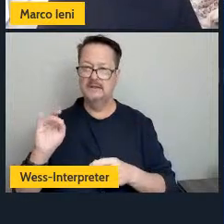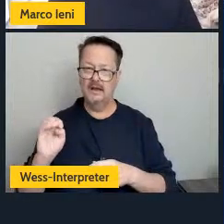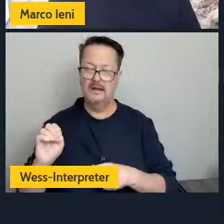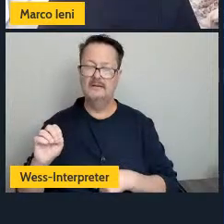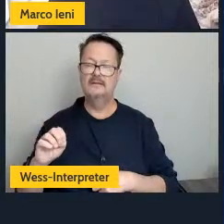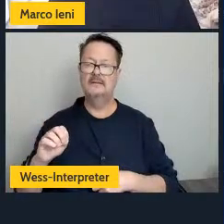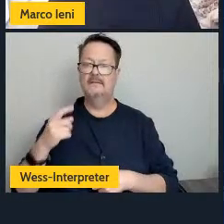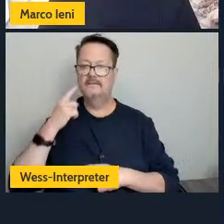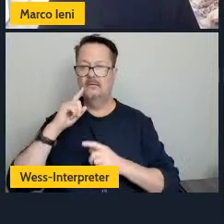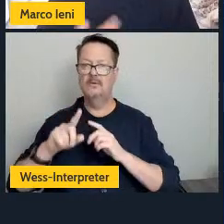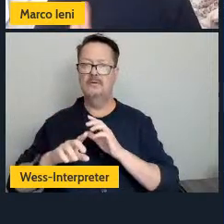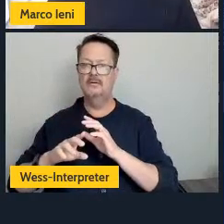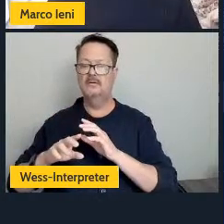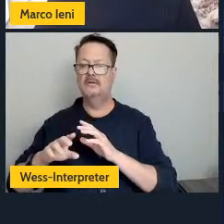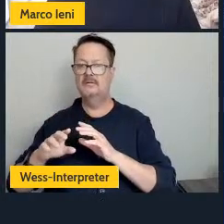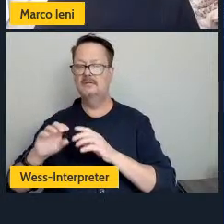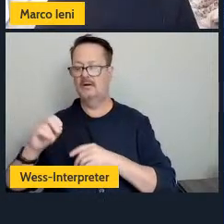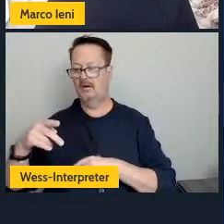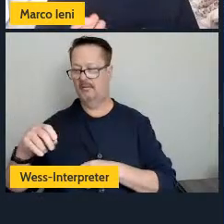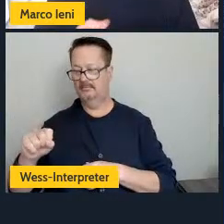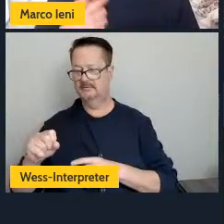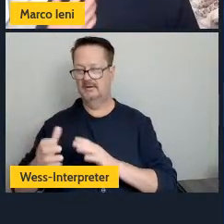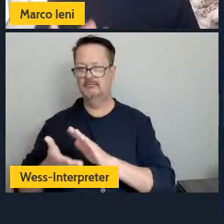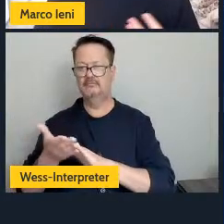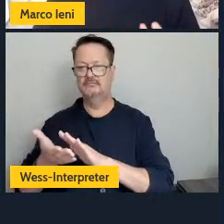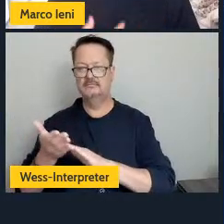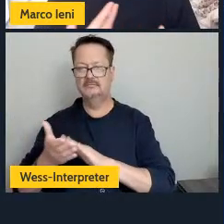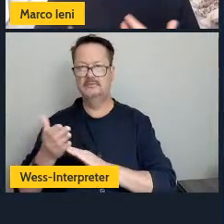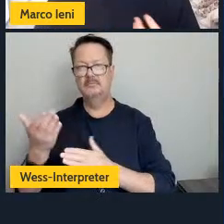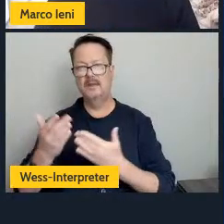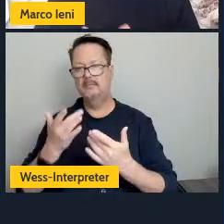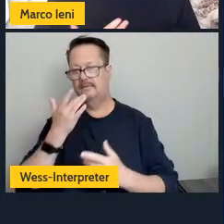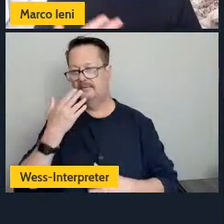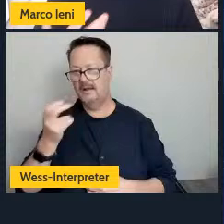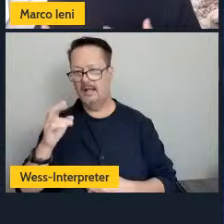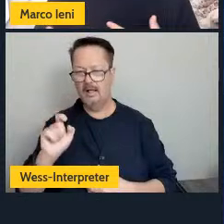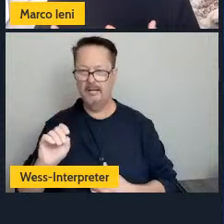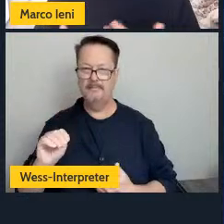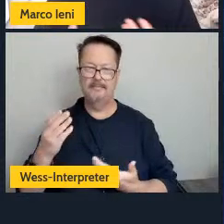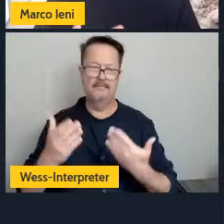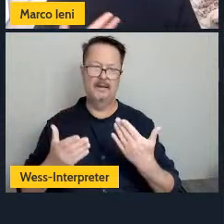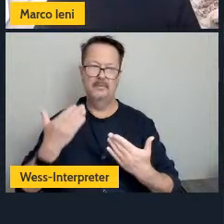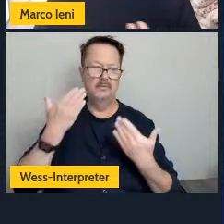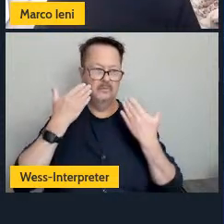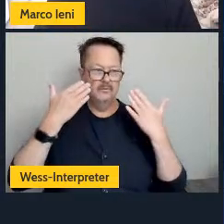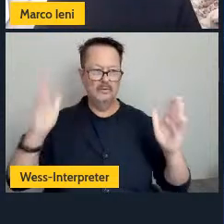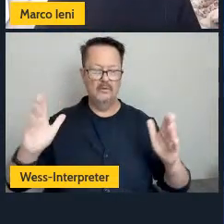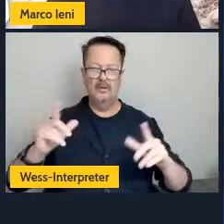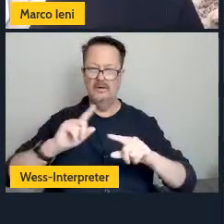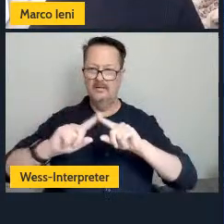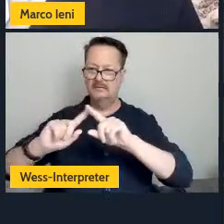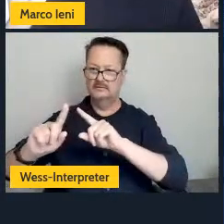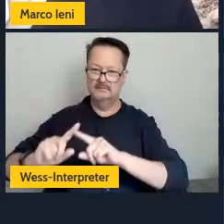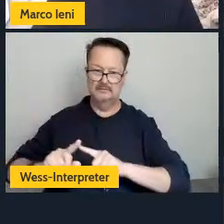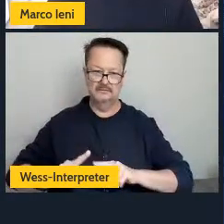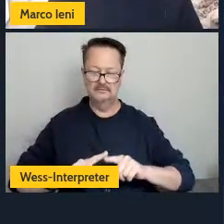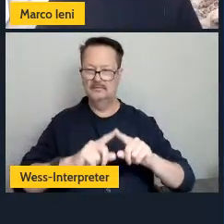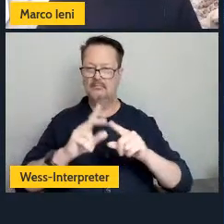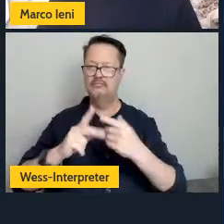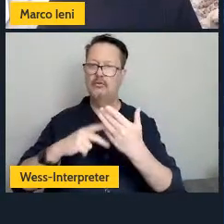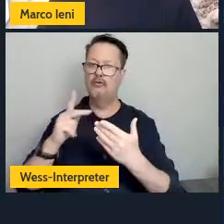you might prefer Helm, because maybe you don't know TypeScript or all these other programming